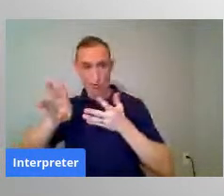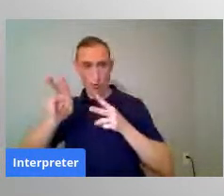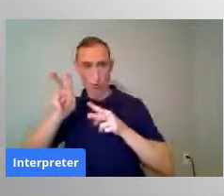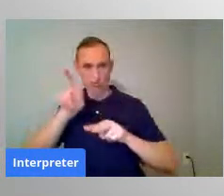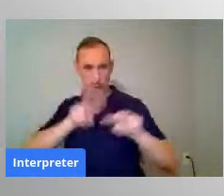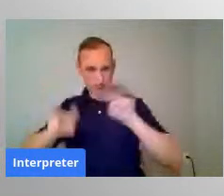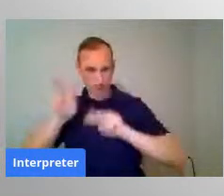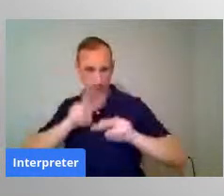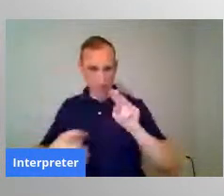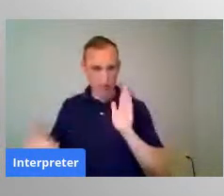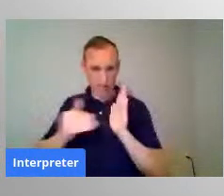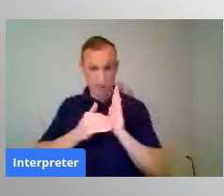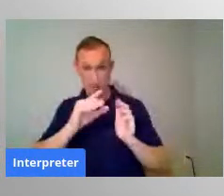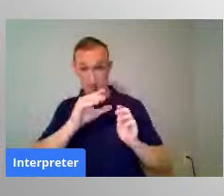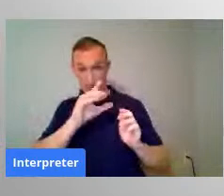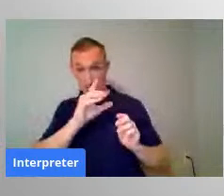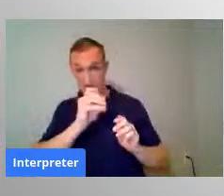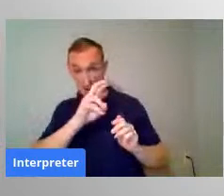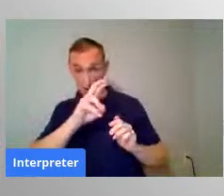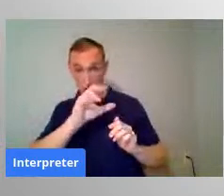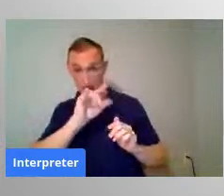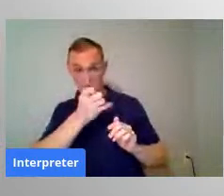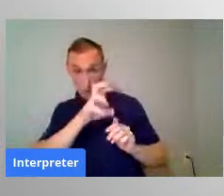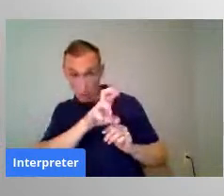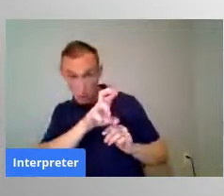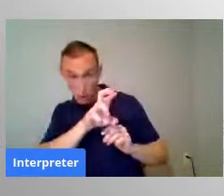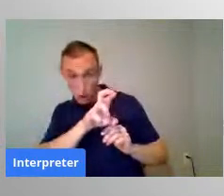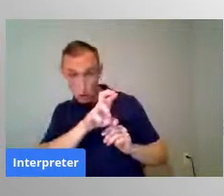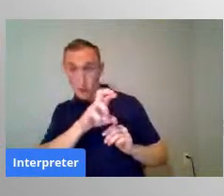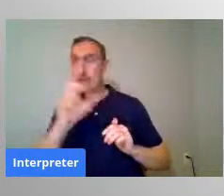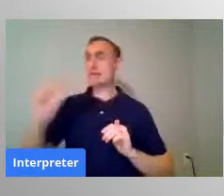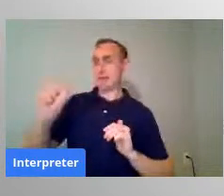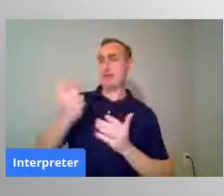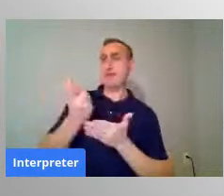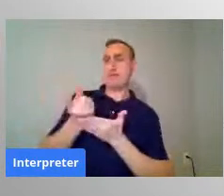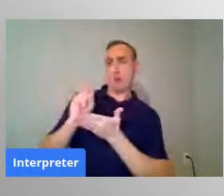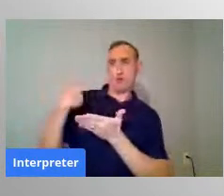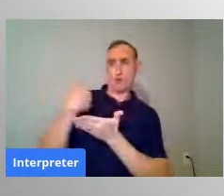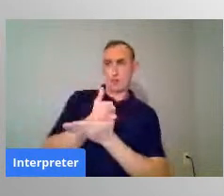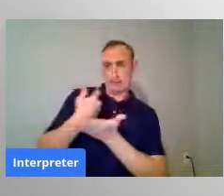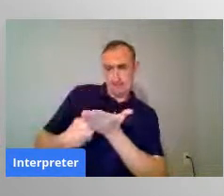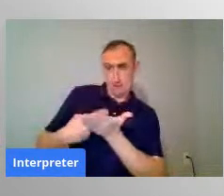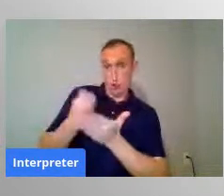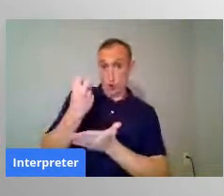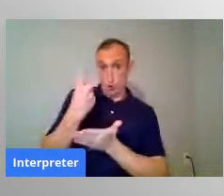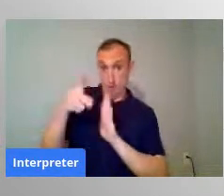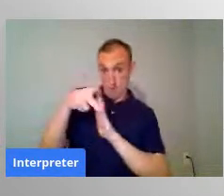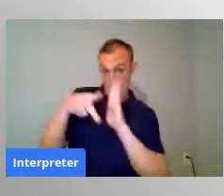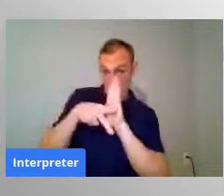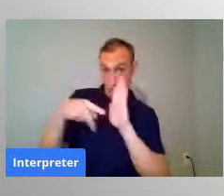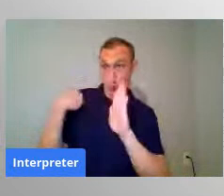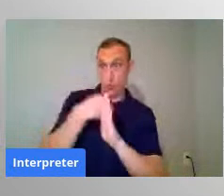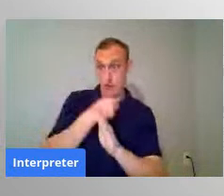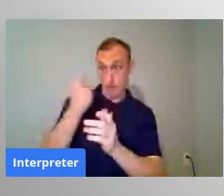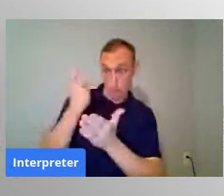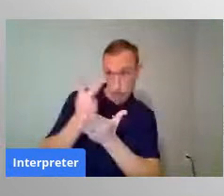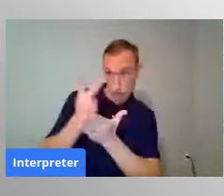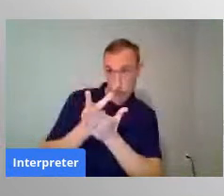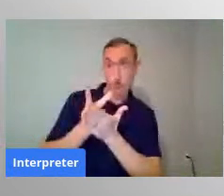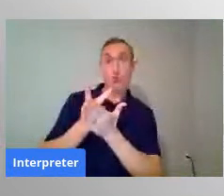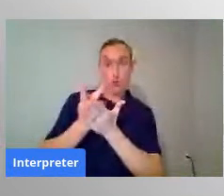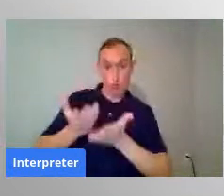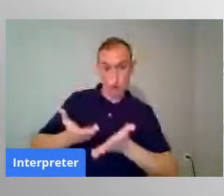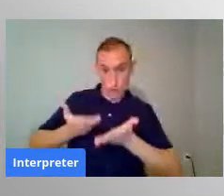We discussed these last week. There are 12 total policies that we approved to be the recommendations to be moved to